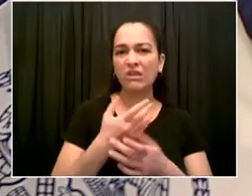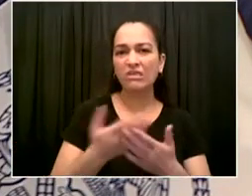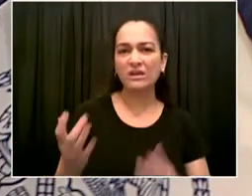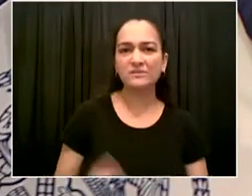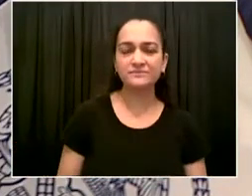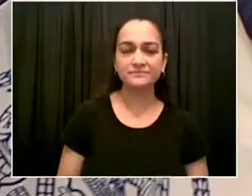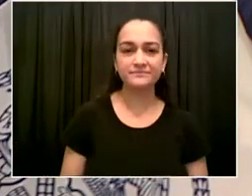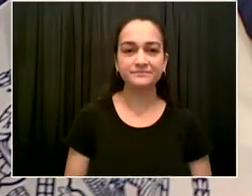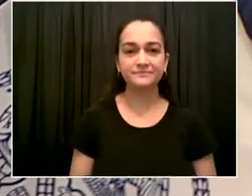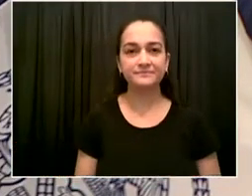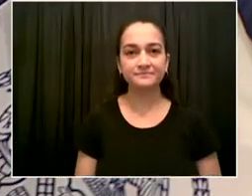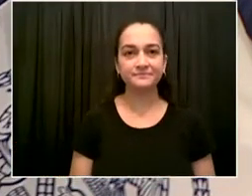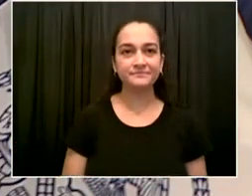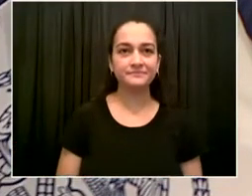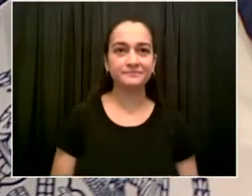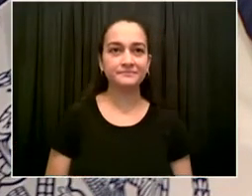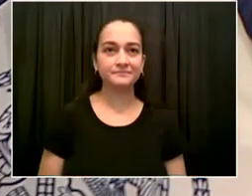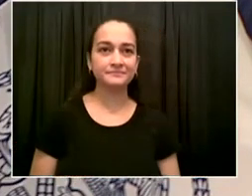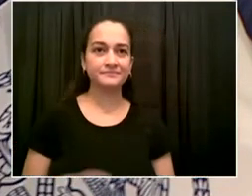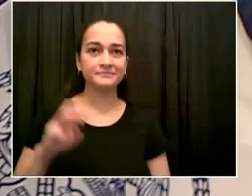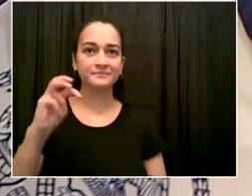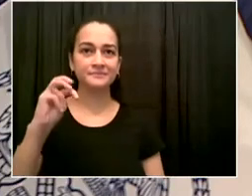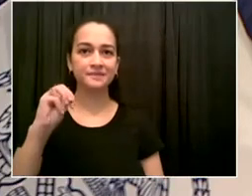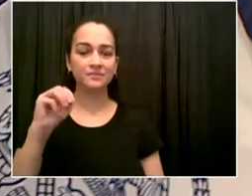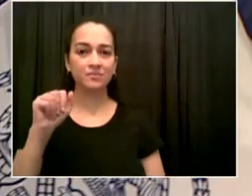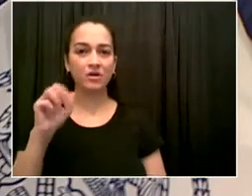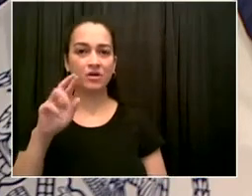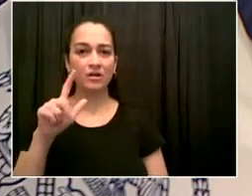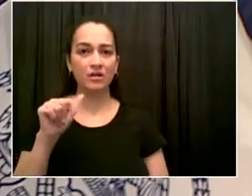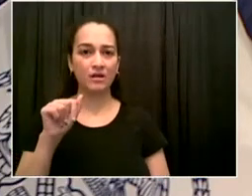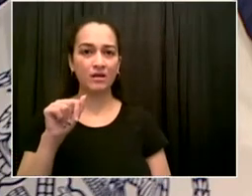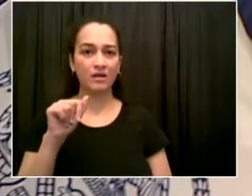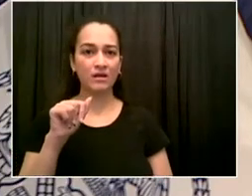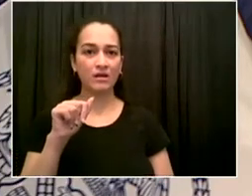880. Good morning, Mr. Mayor and everybody on the call.